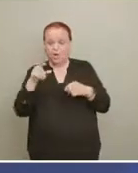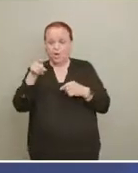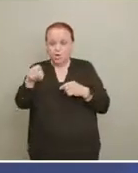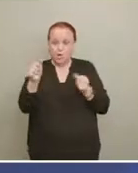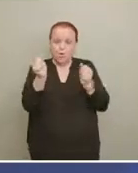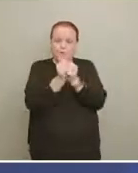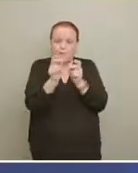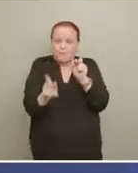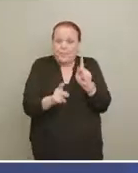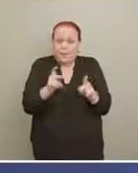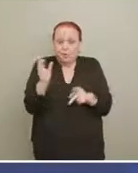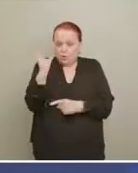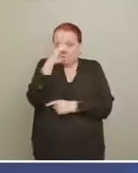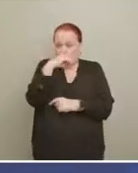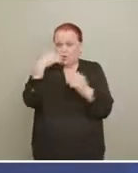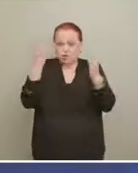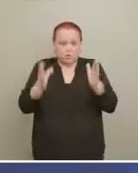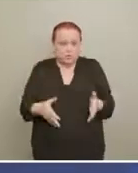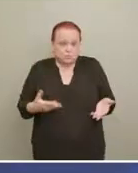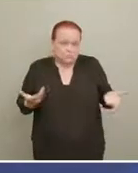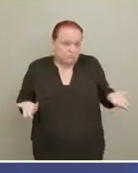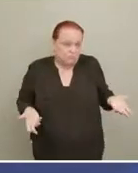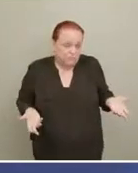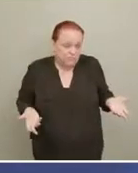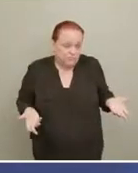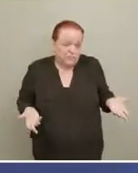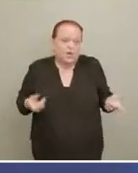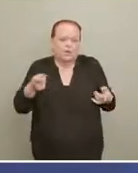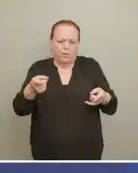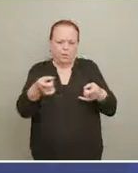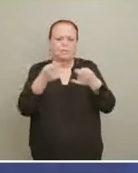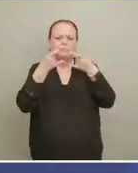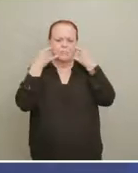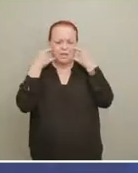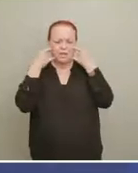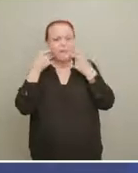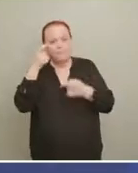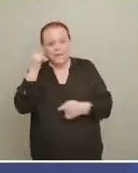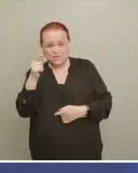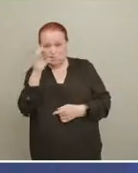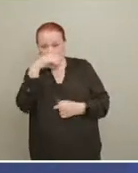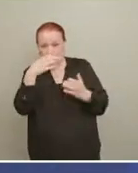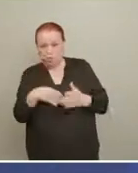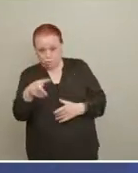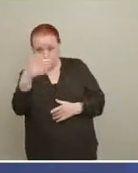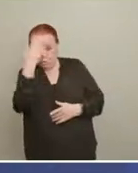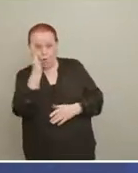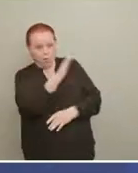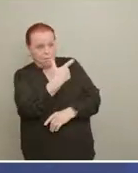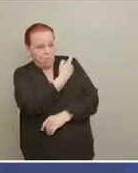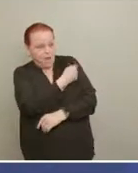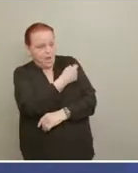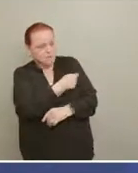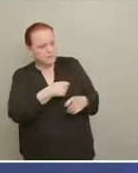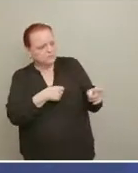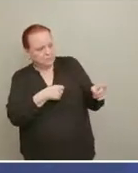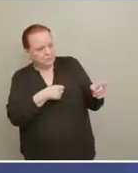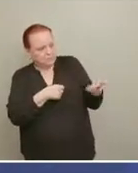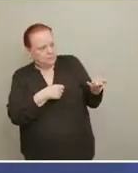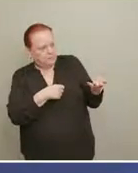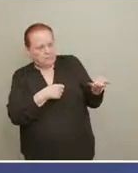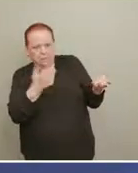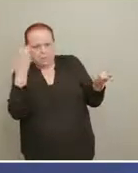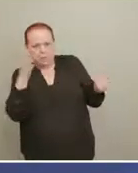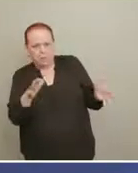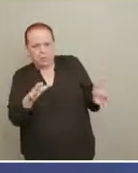don't know, especially now, if you don't know their vaccination status, put on a mask. Know